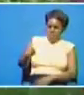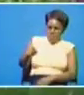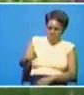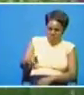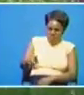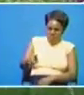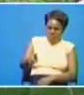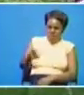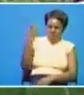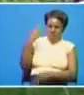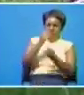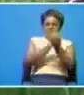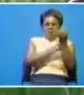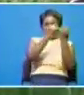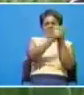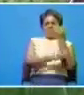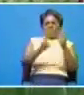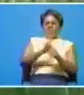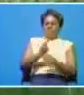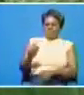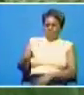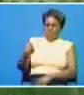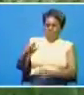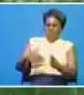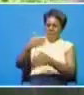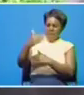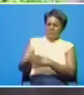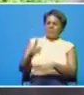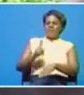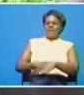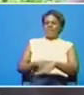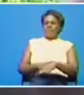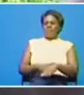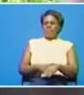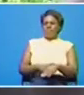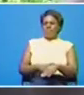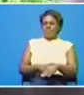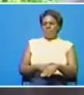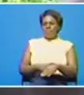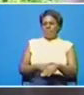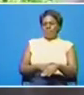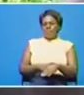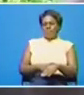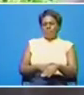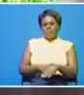from previous harvests, which would be used for planting in the next season. Tumelimana tabu,